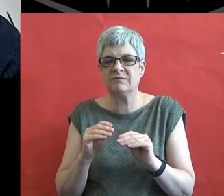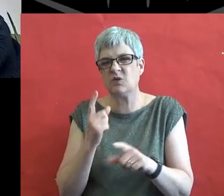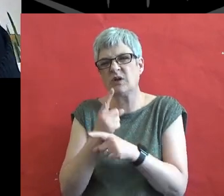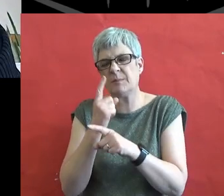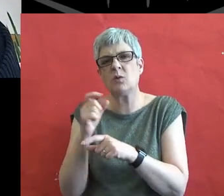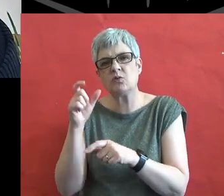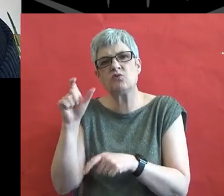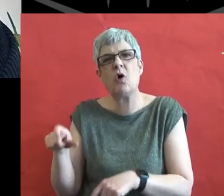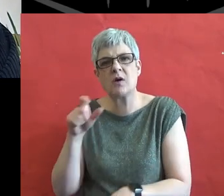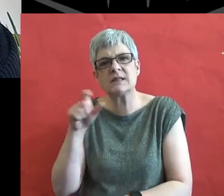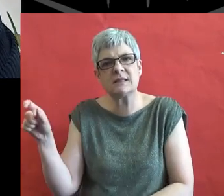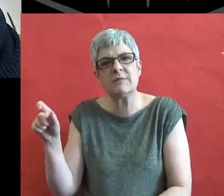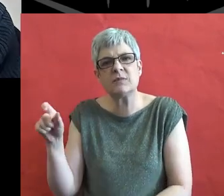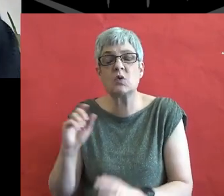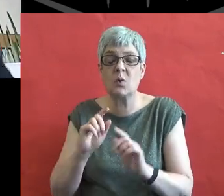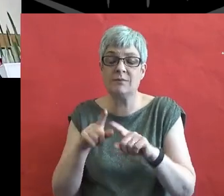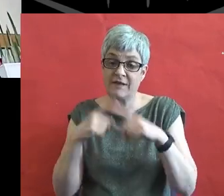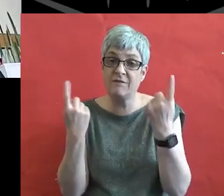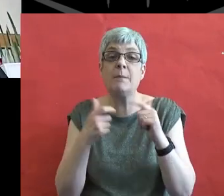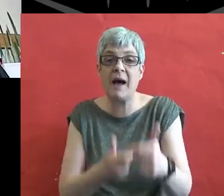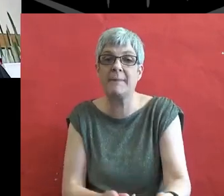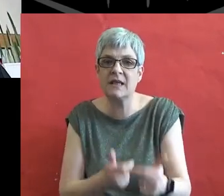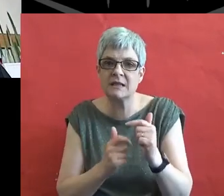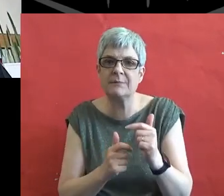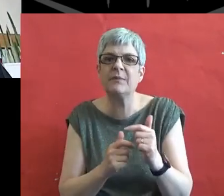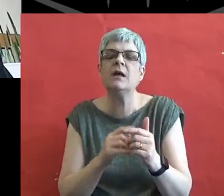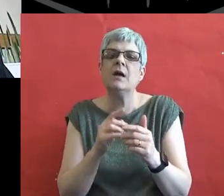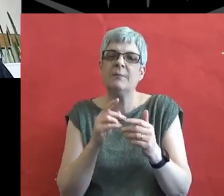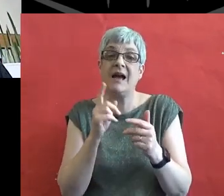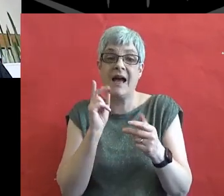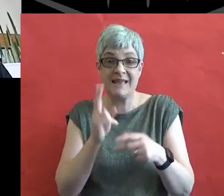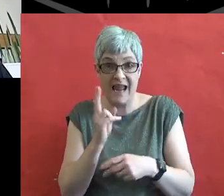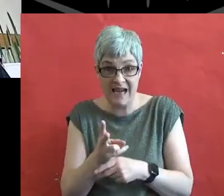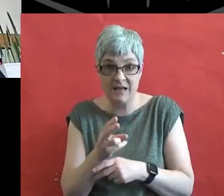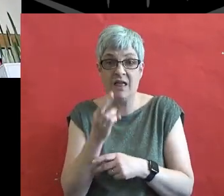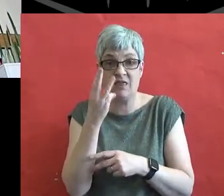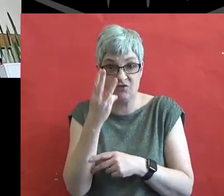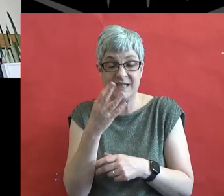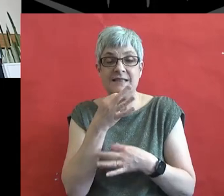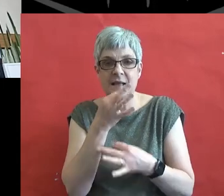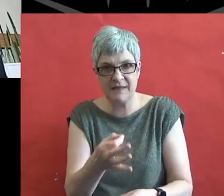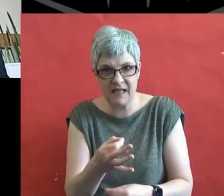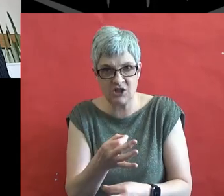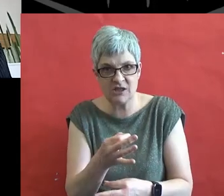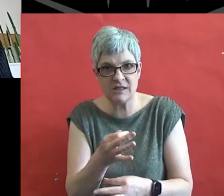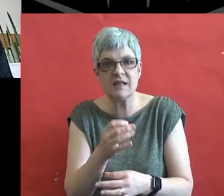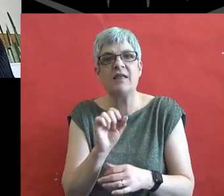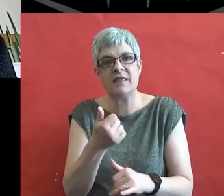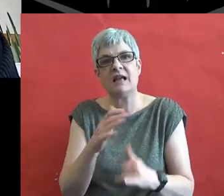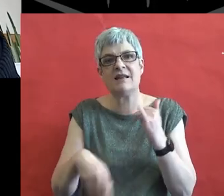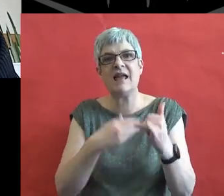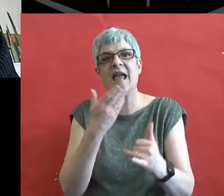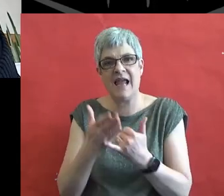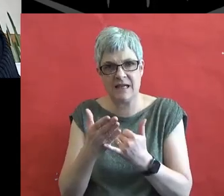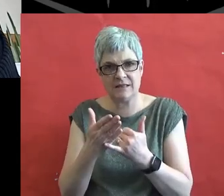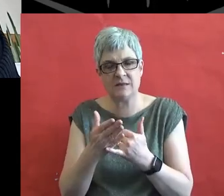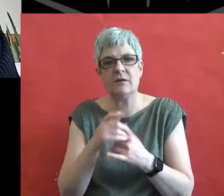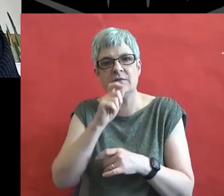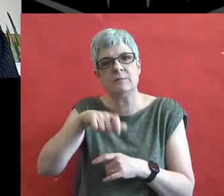a baptism of a different kind, and then again three temptations, and then the end of Jesus' public